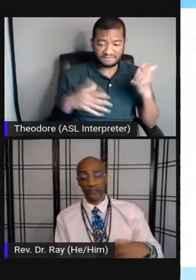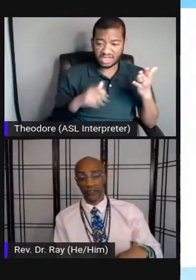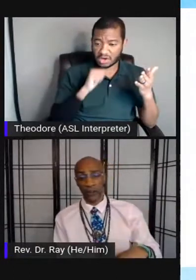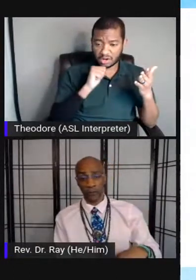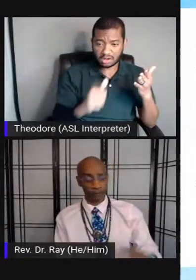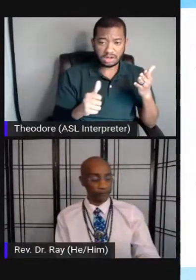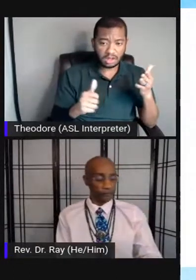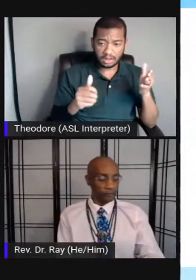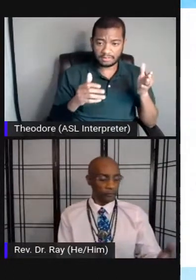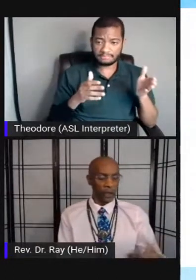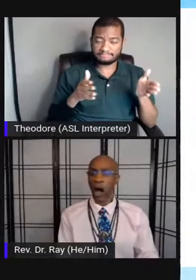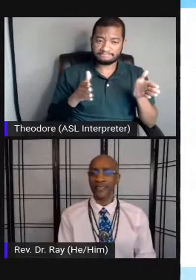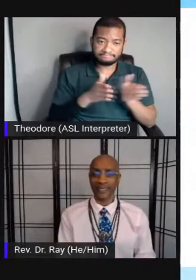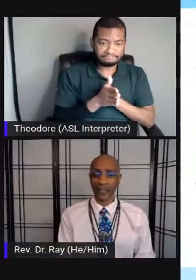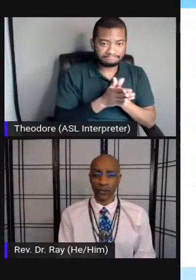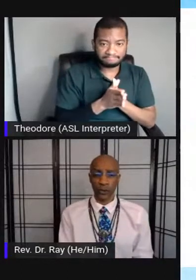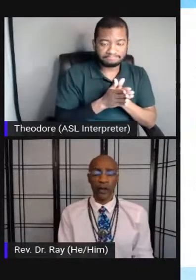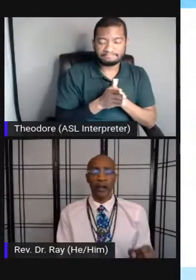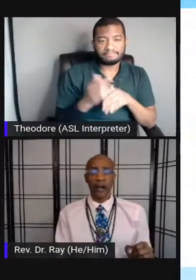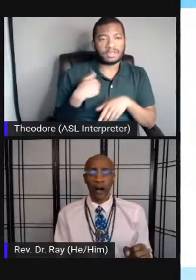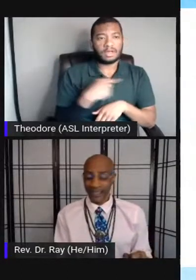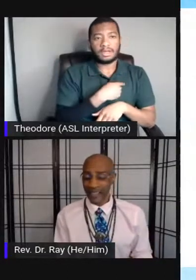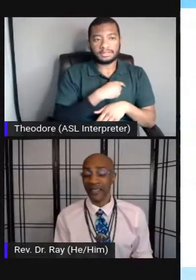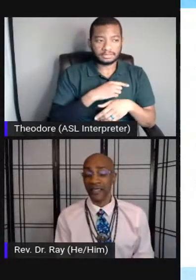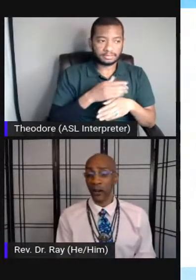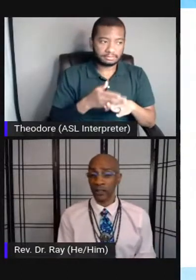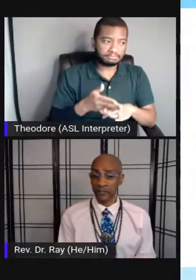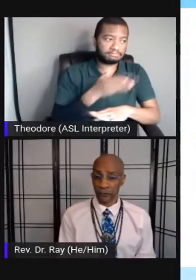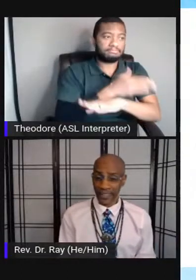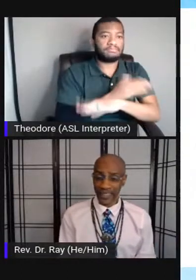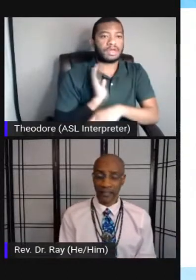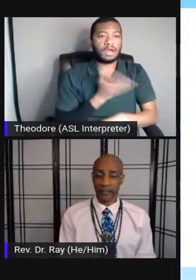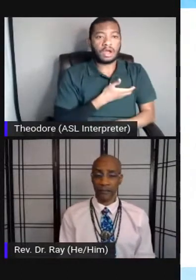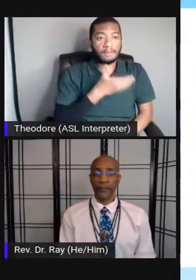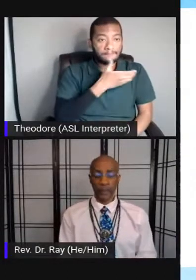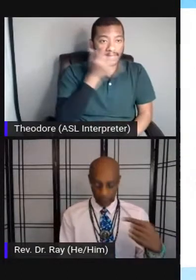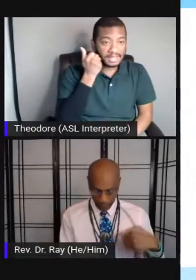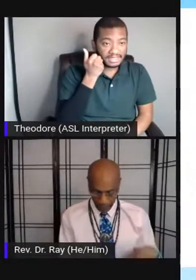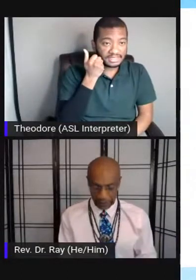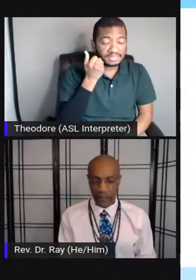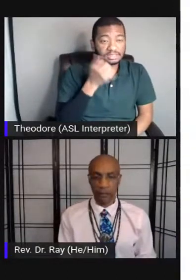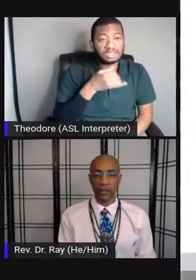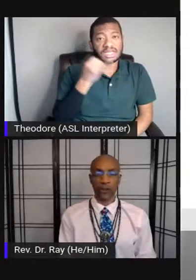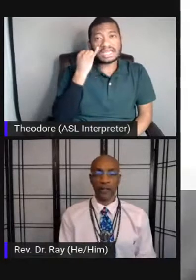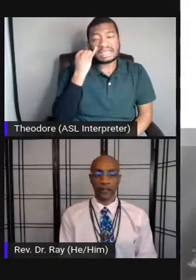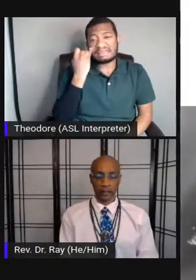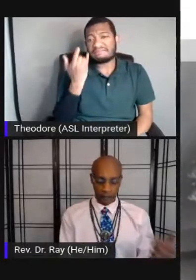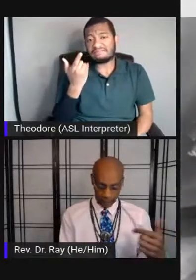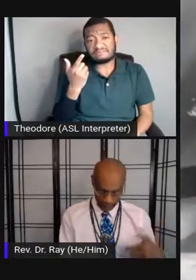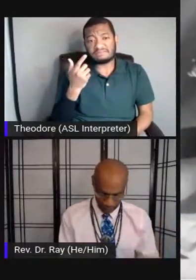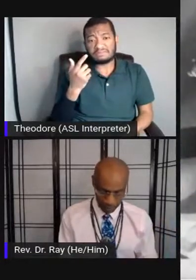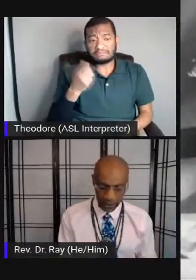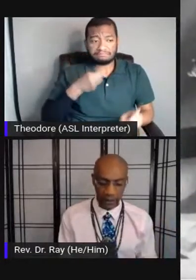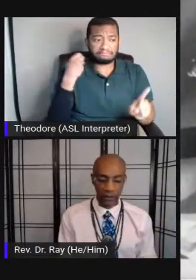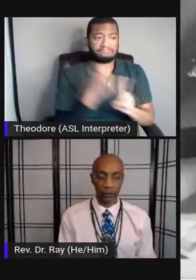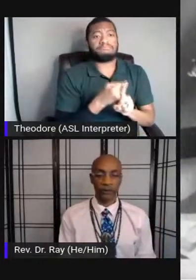words, the fear causes us to unnecessarily freeze, then it needs to be addressed.